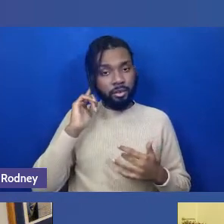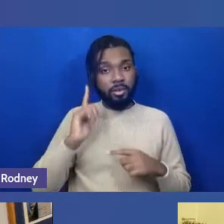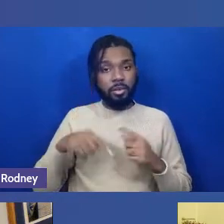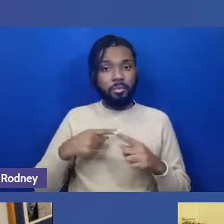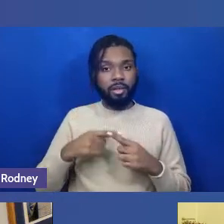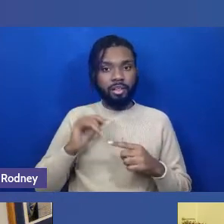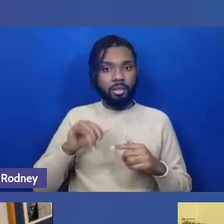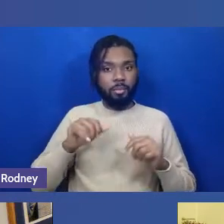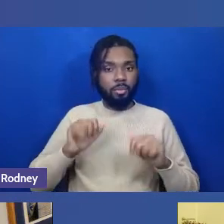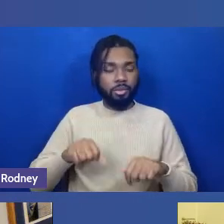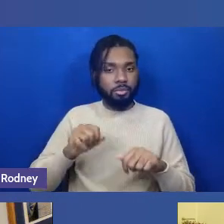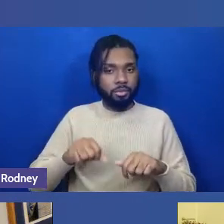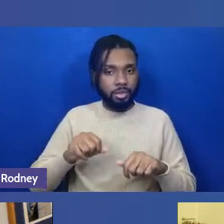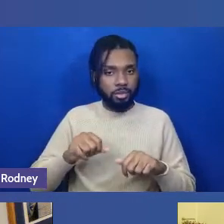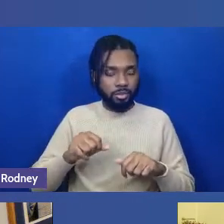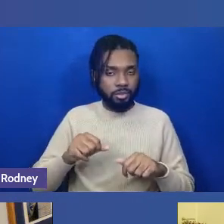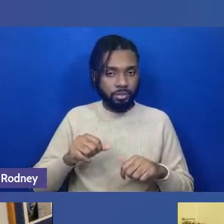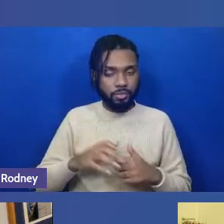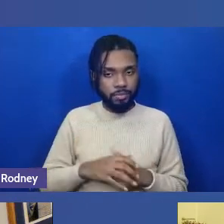offers. Like, for example,